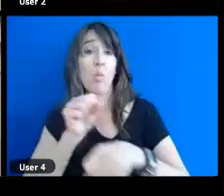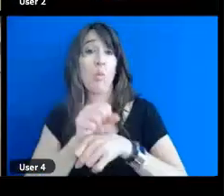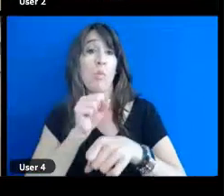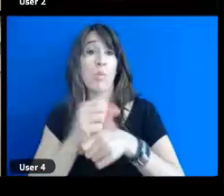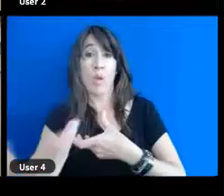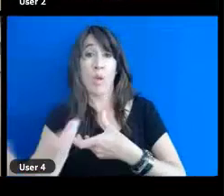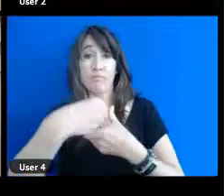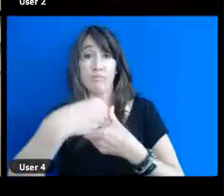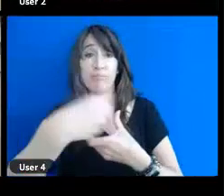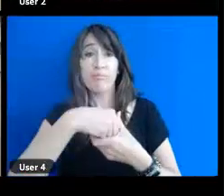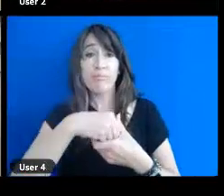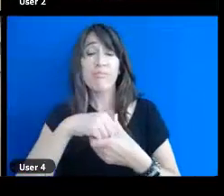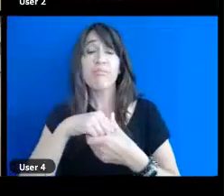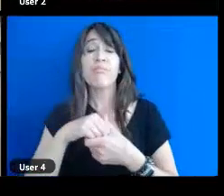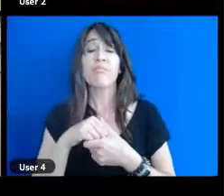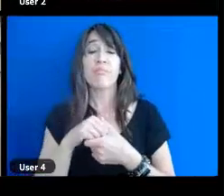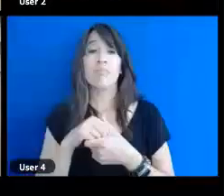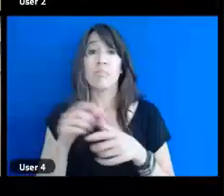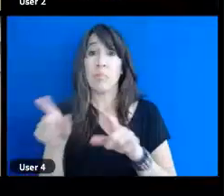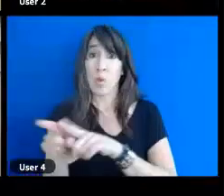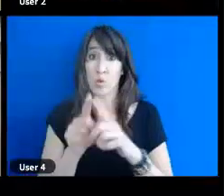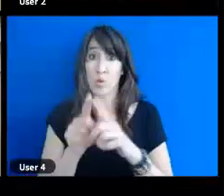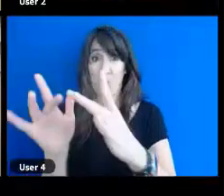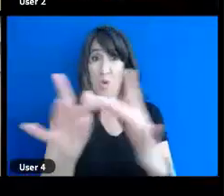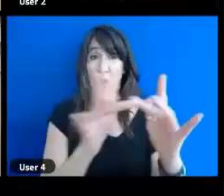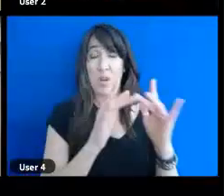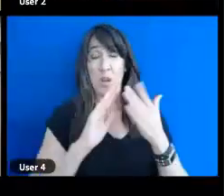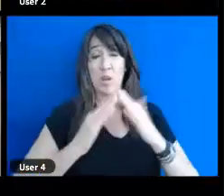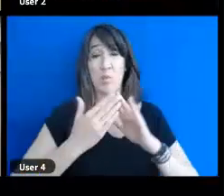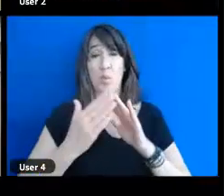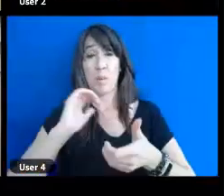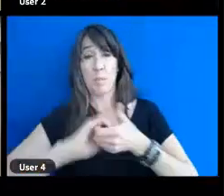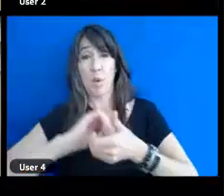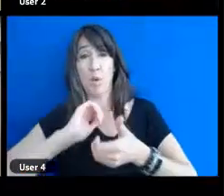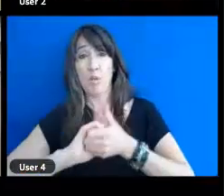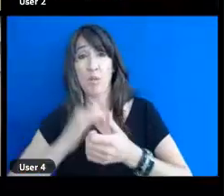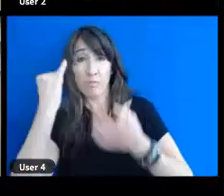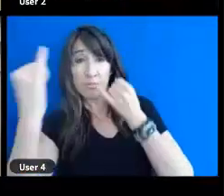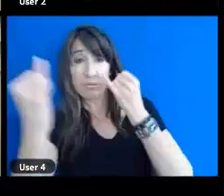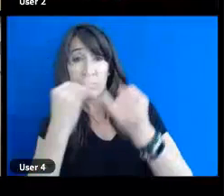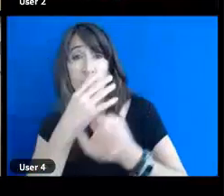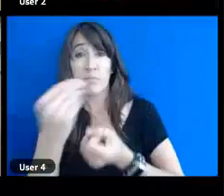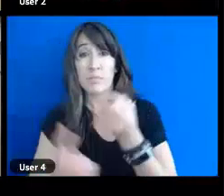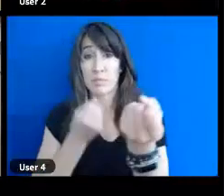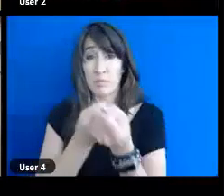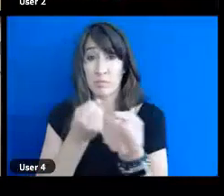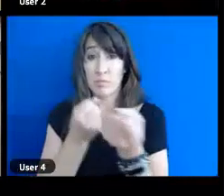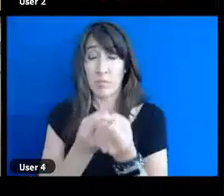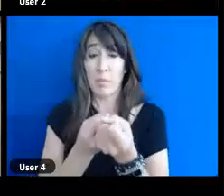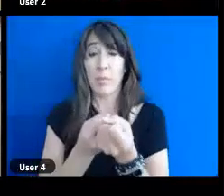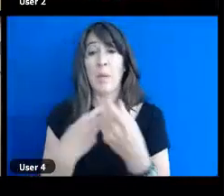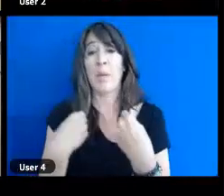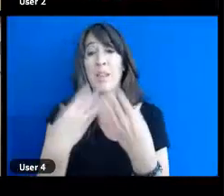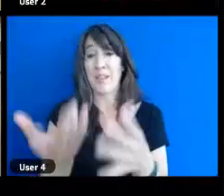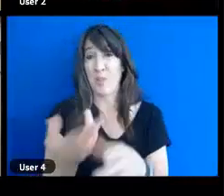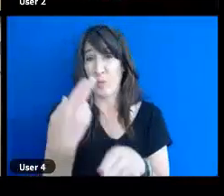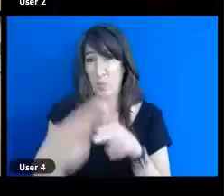groups, or through an employee engagement or inclusion survey. You can also reach out to a community partner for ideas and